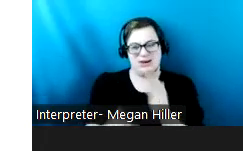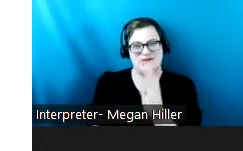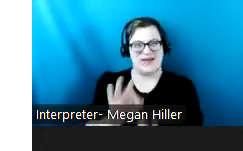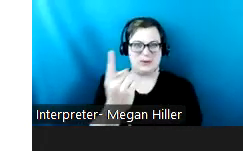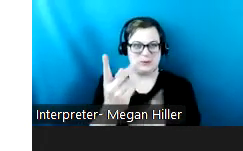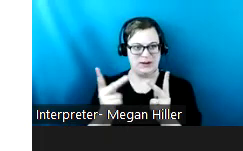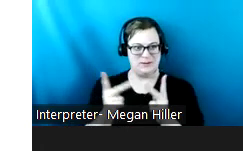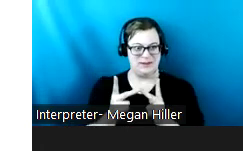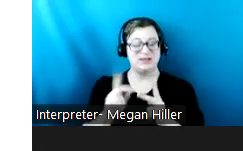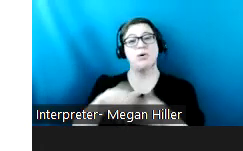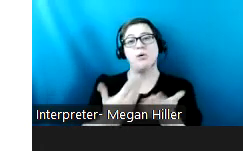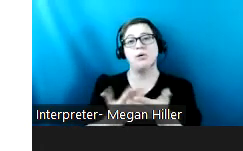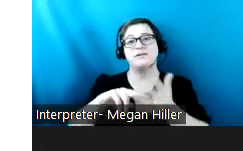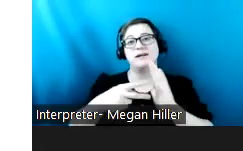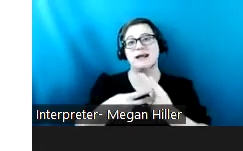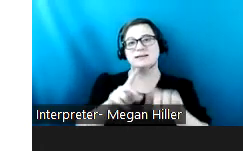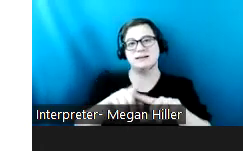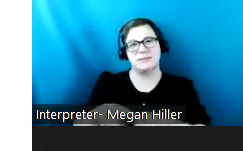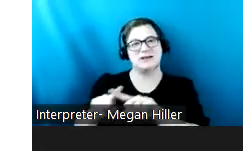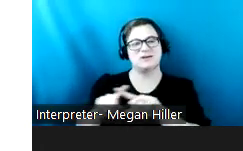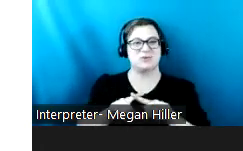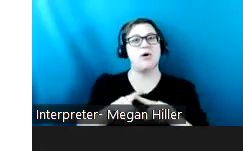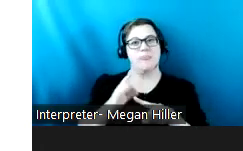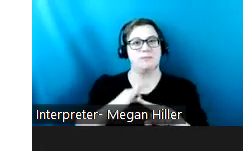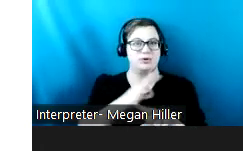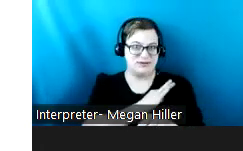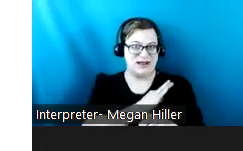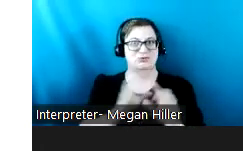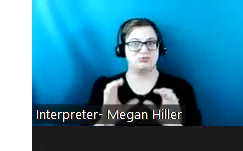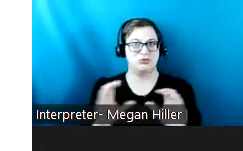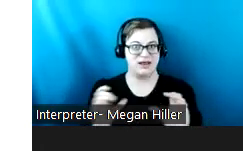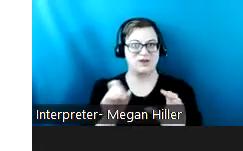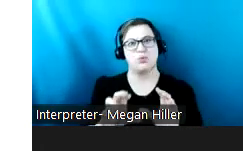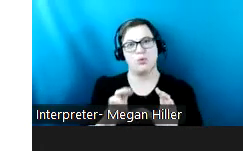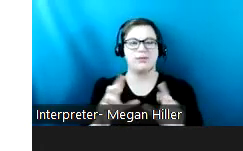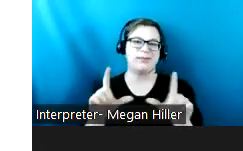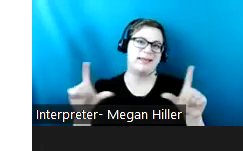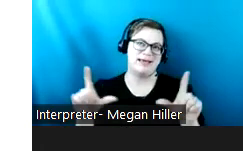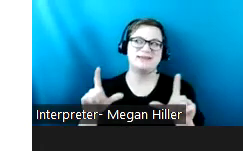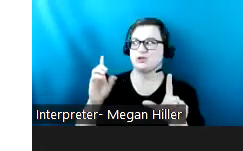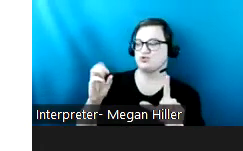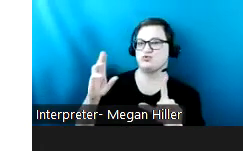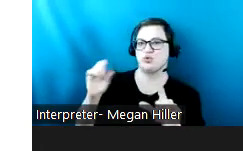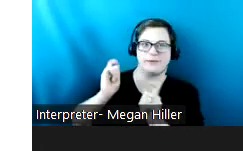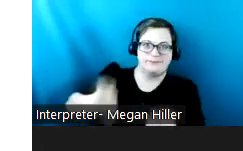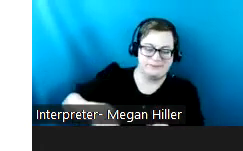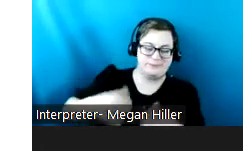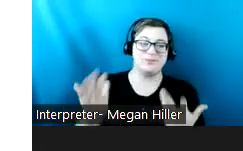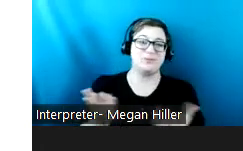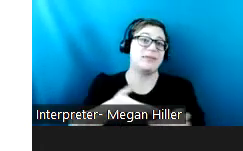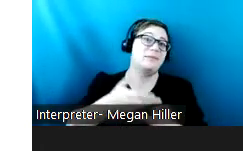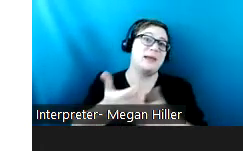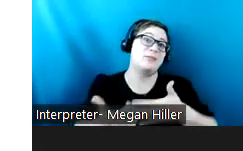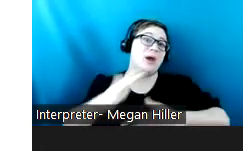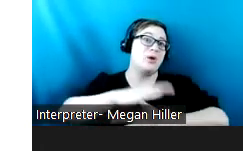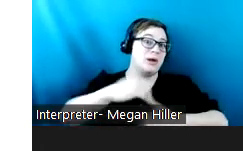these definitions are based on the personnel certification or license that is issued by DORA. And again, main priority, we want to make sure